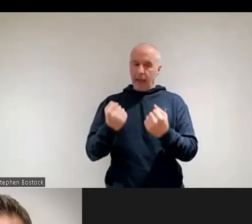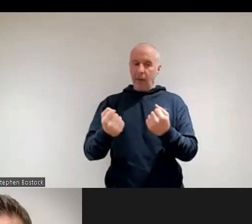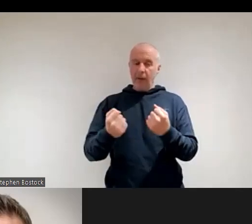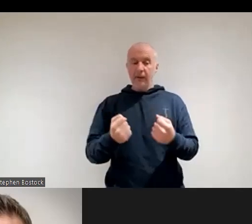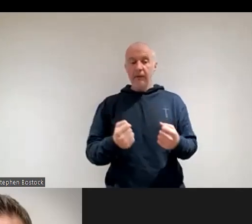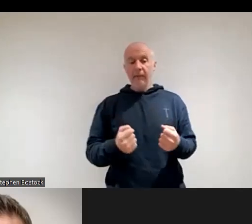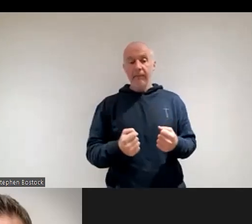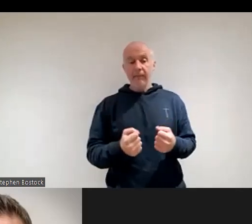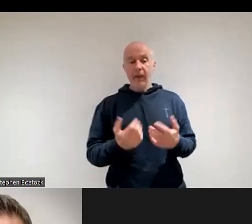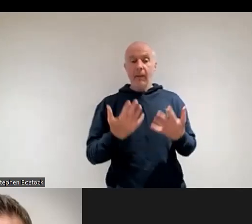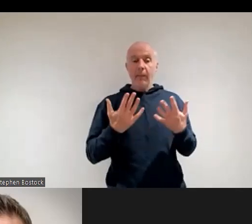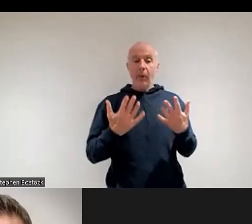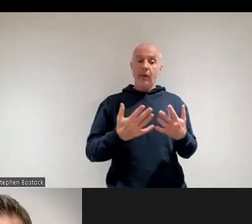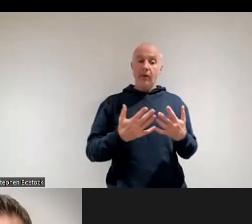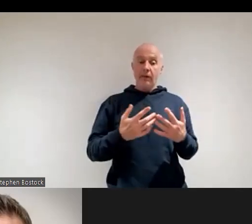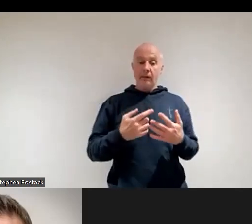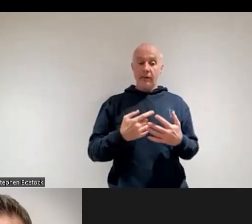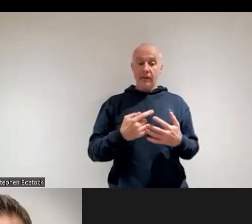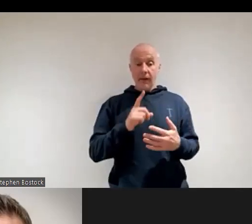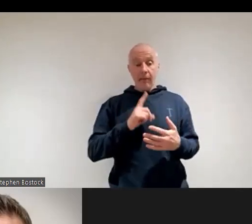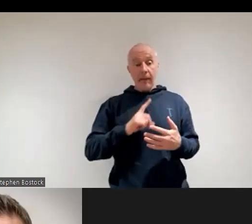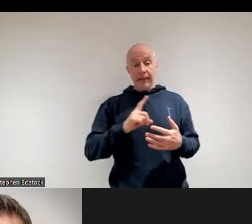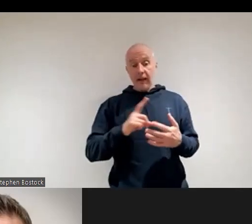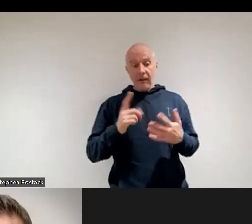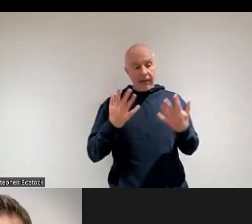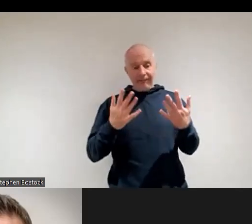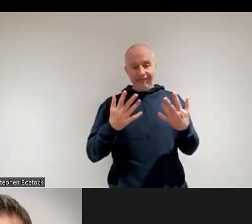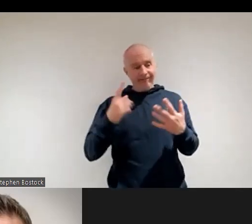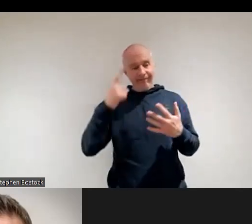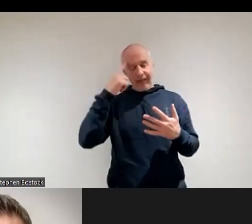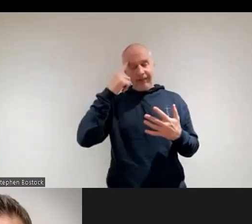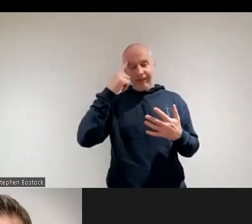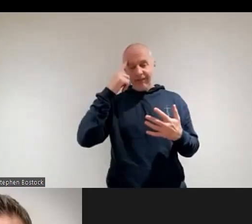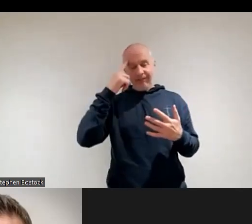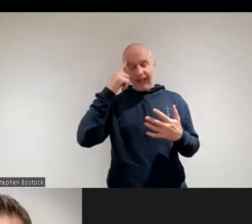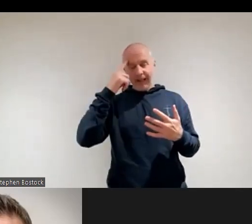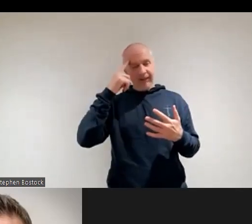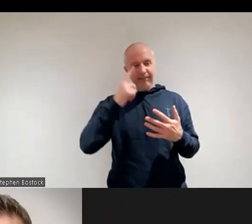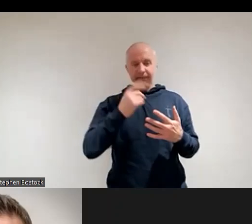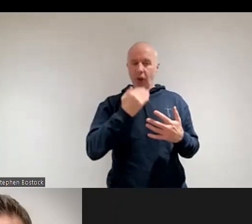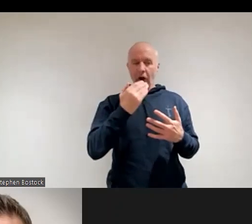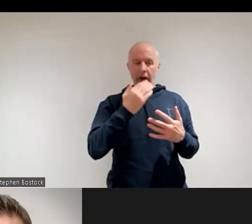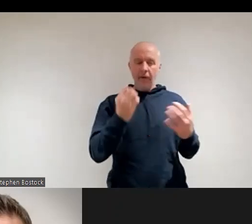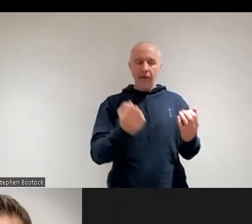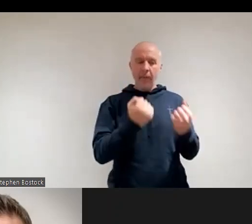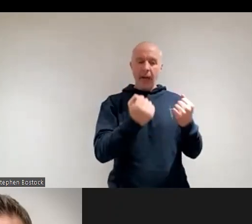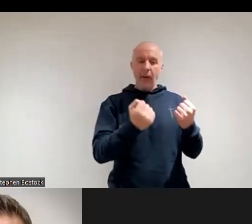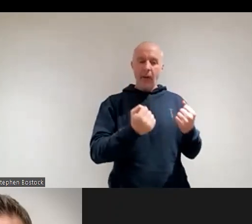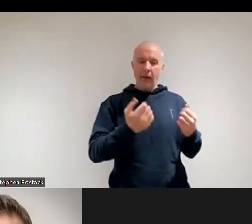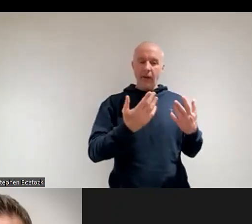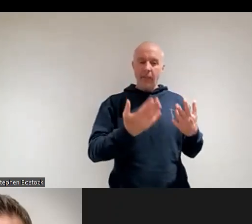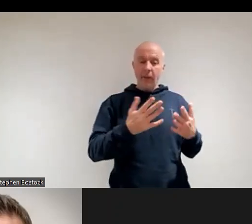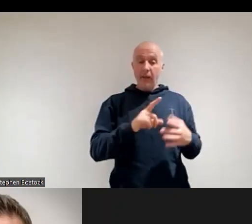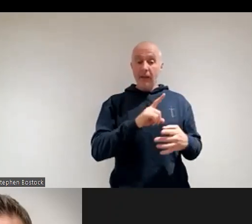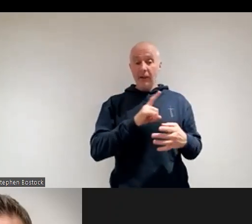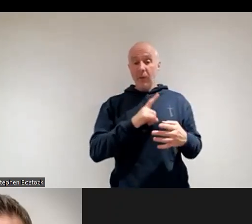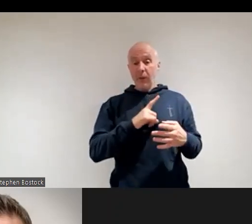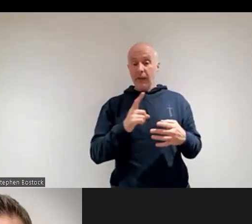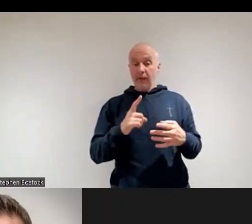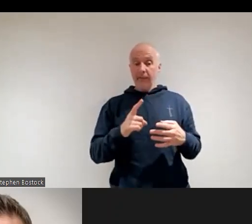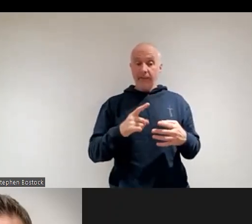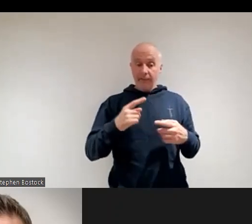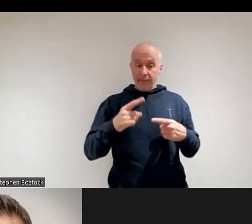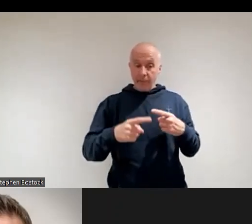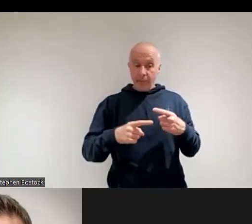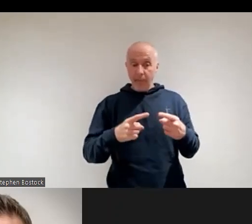we have sufficient power to support this at the moment. This is why there are loads of renewable. I mean, even if we